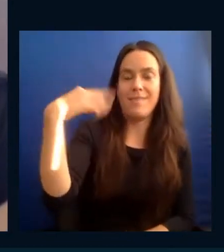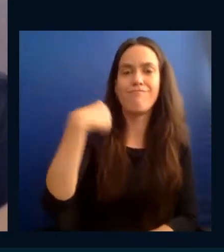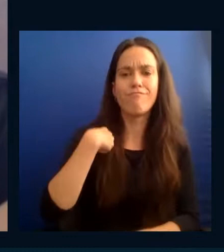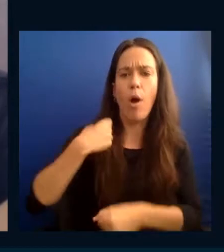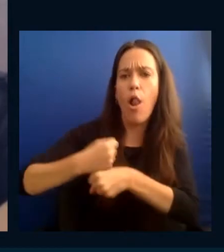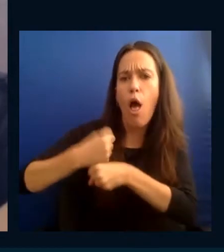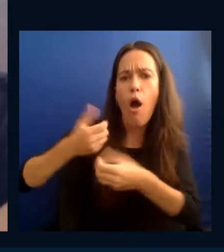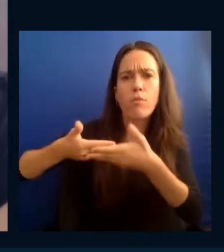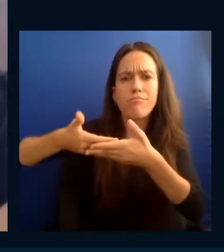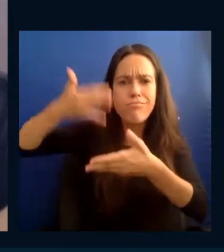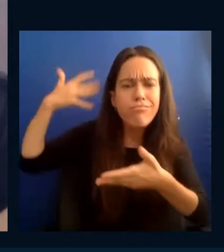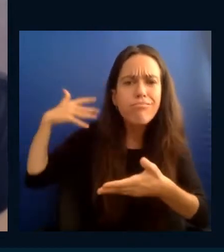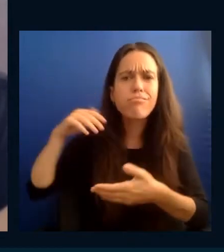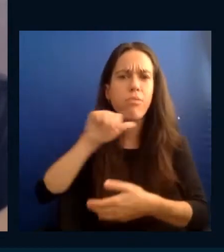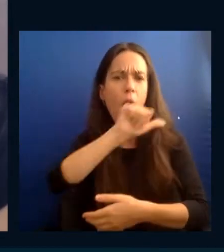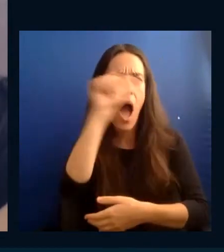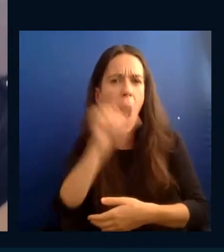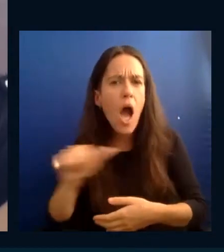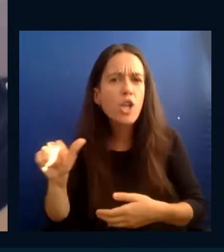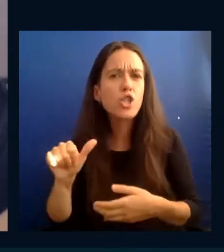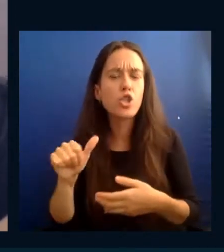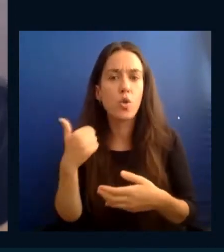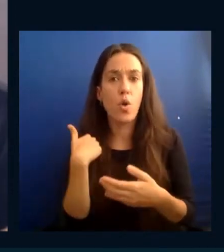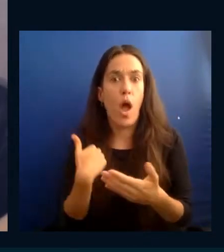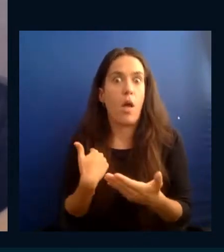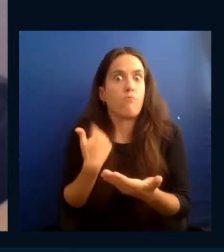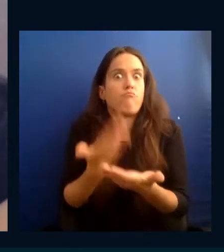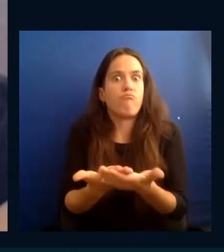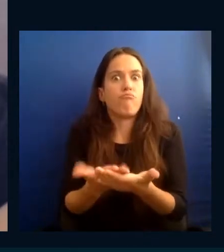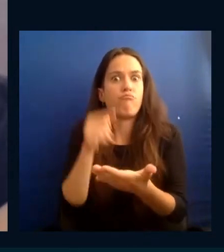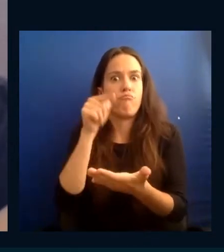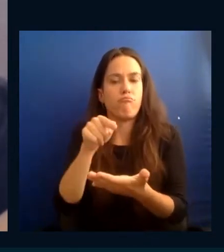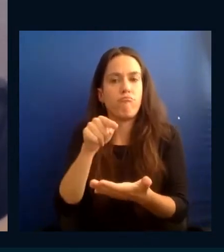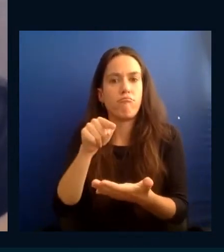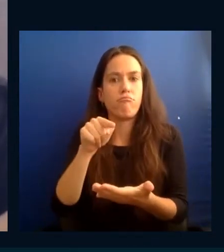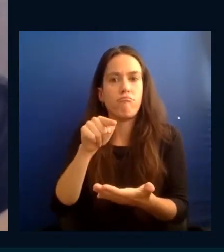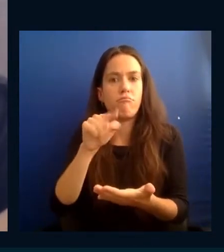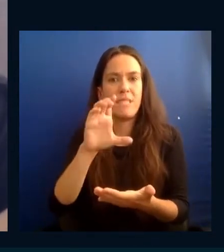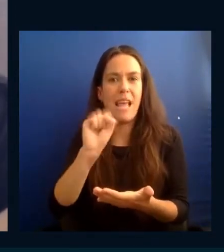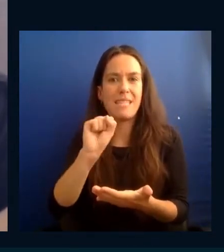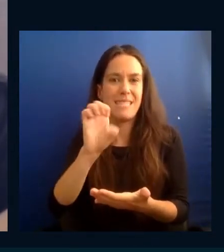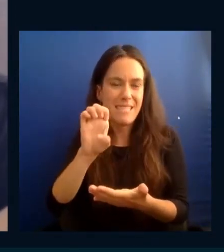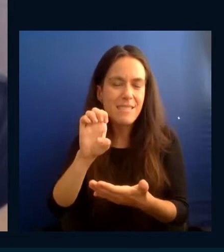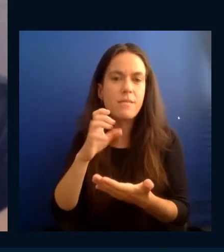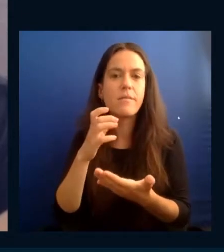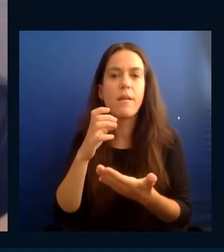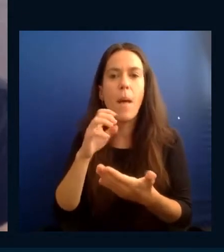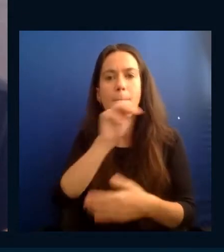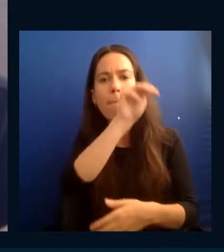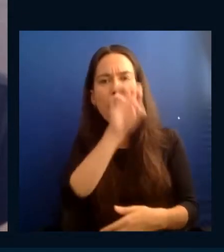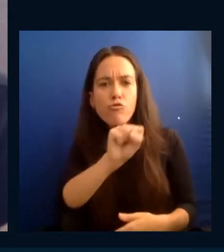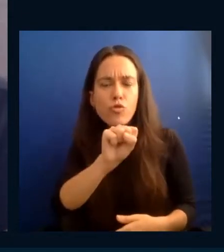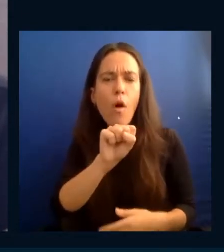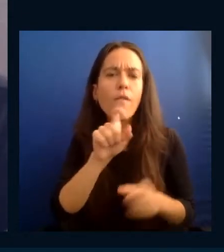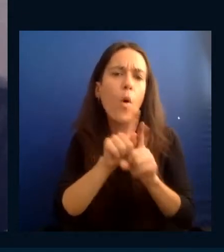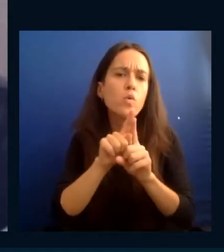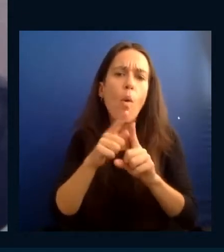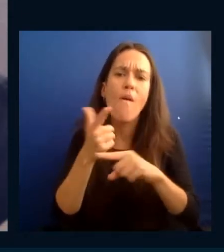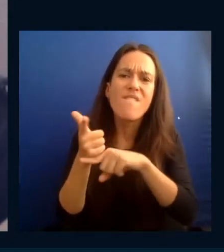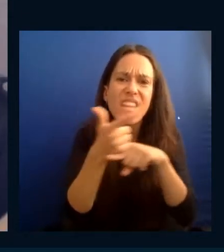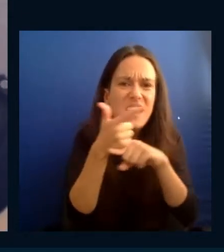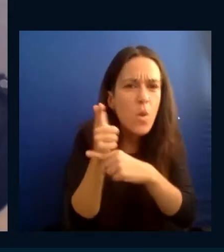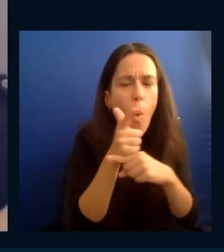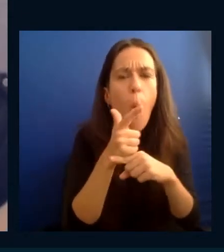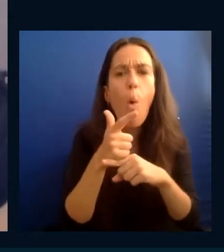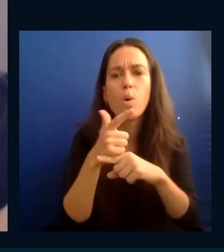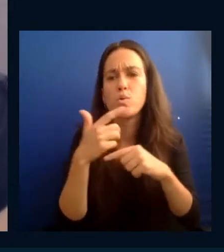with HashiCorp directly, and I contribute to through CSC here at Microsoft, and also all the videos I've done and promotion of the